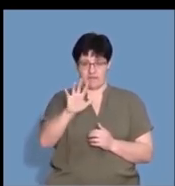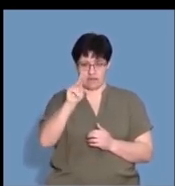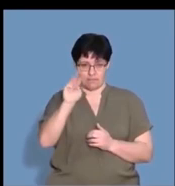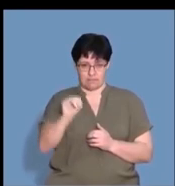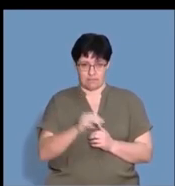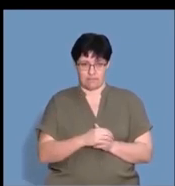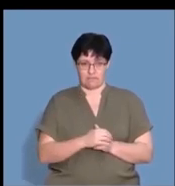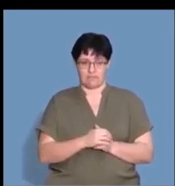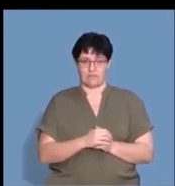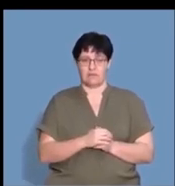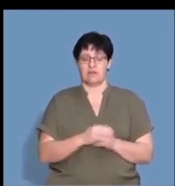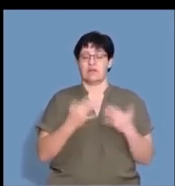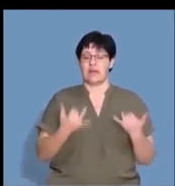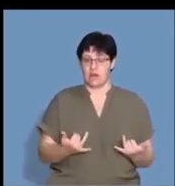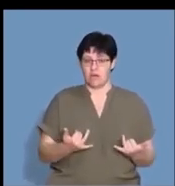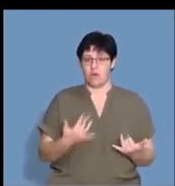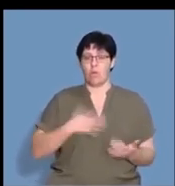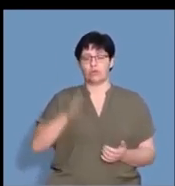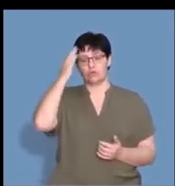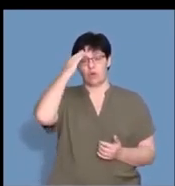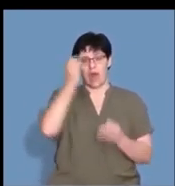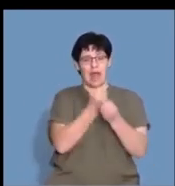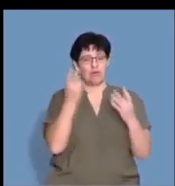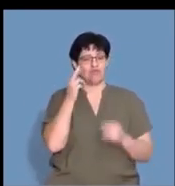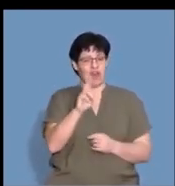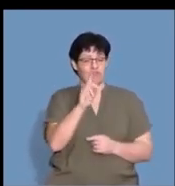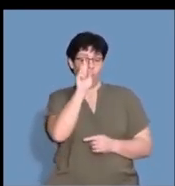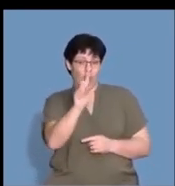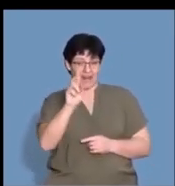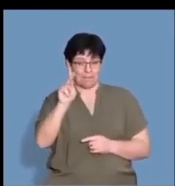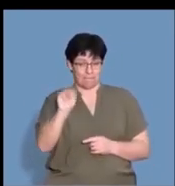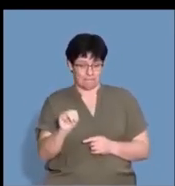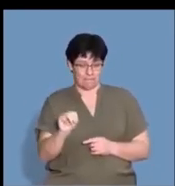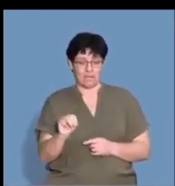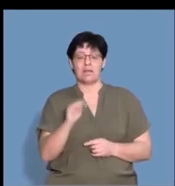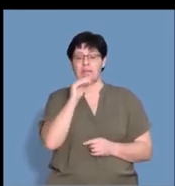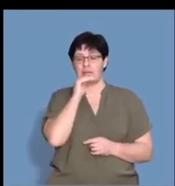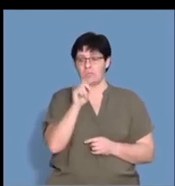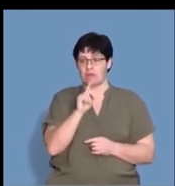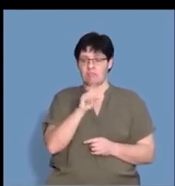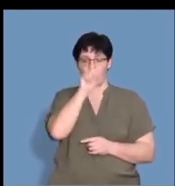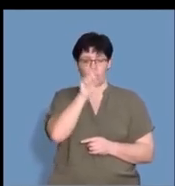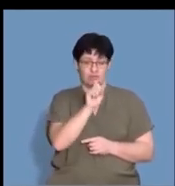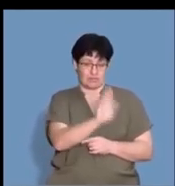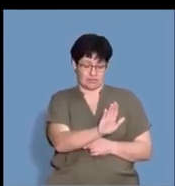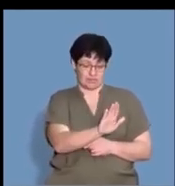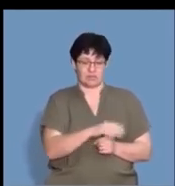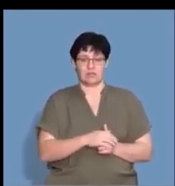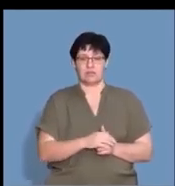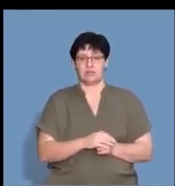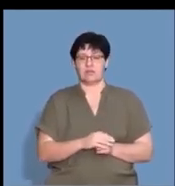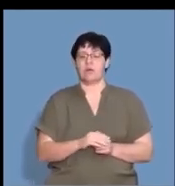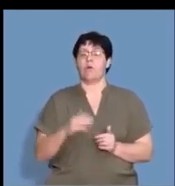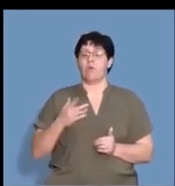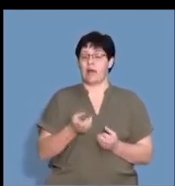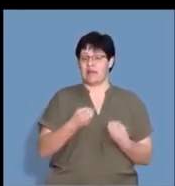383,5 kilometres. And now I want to know how many rands for 1 kilometre. So that's going to be my question mark. So that's going to